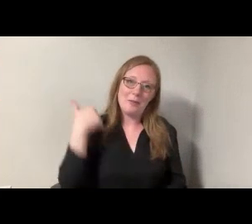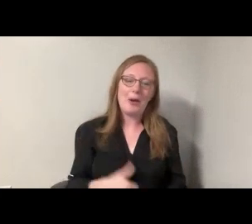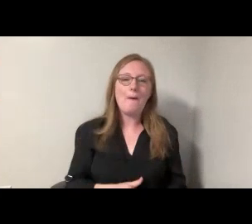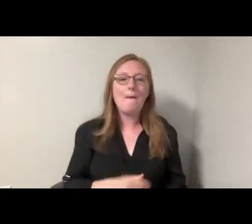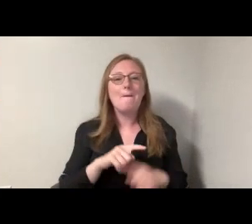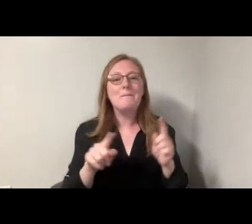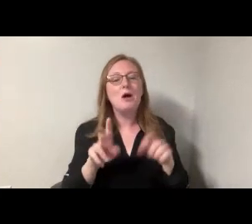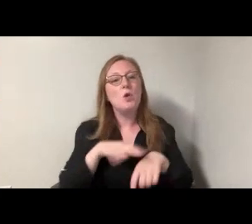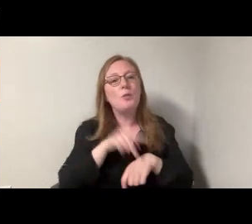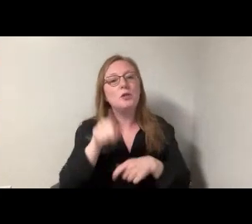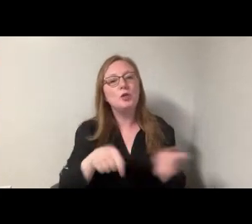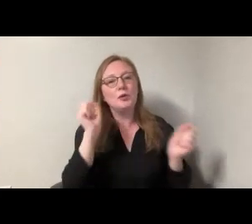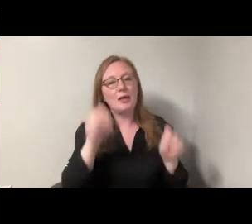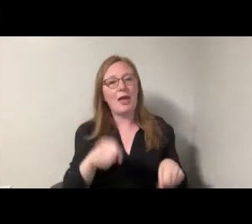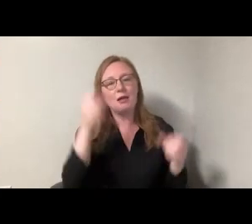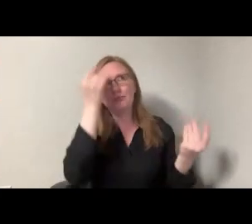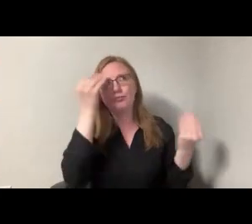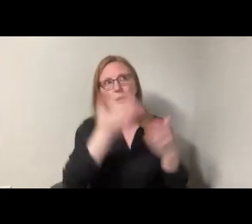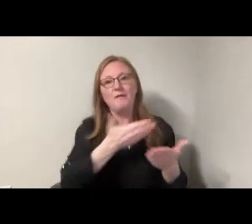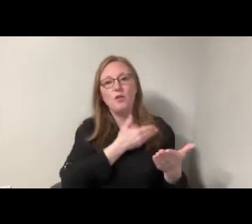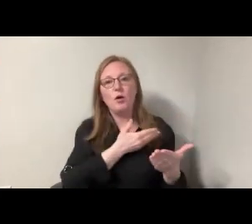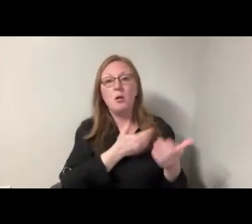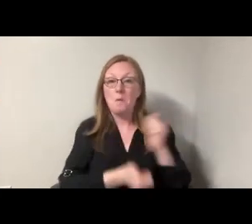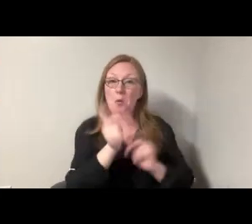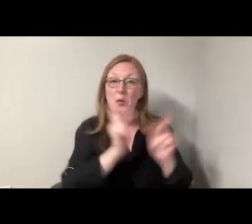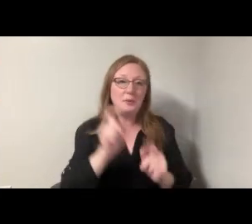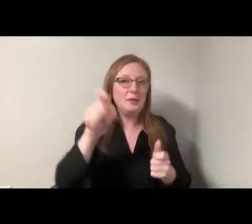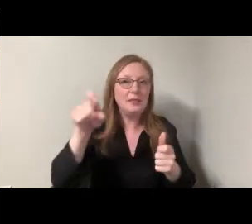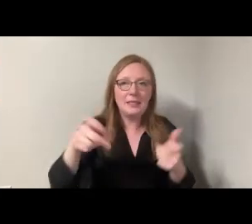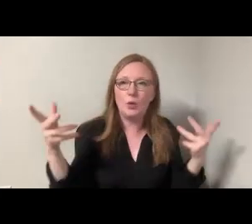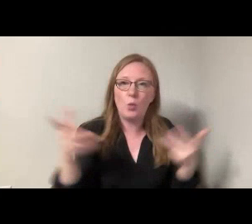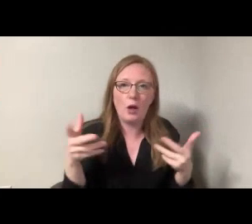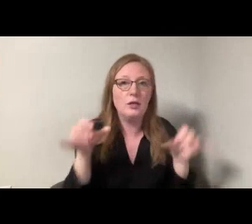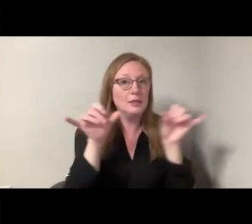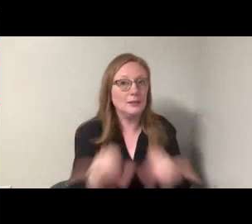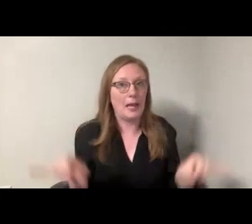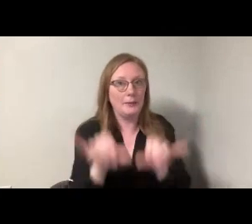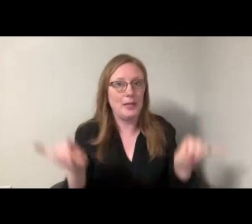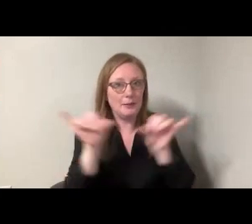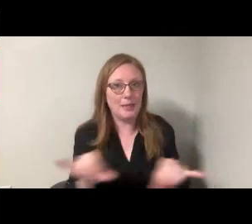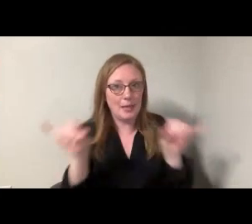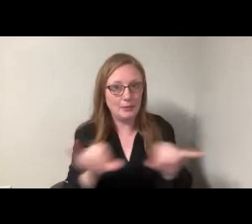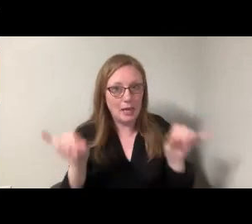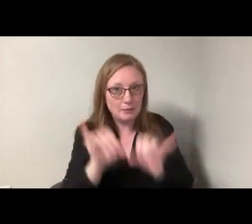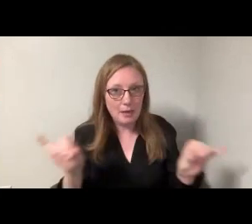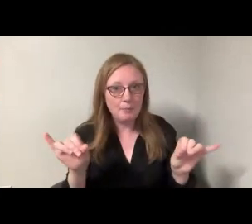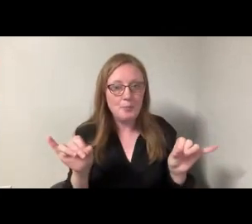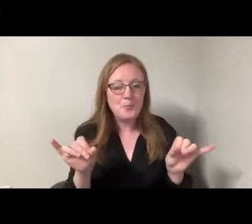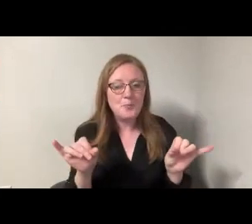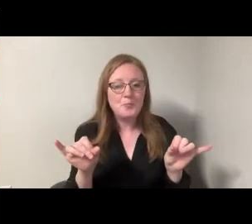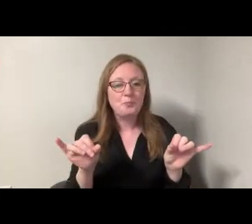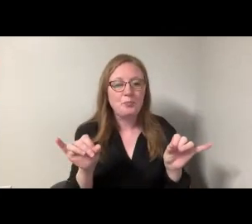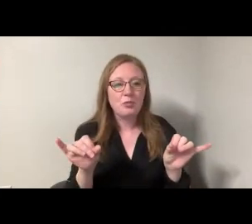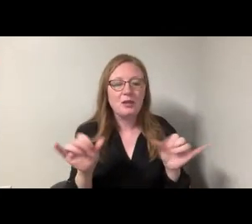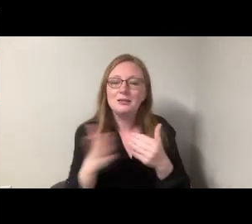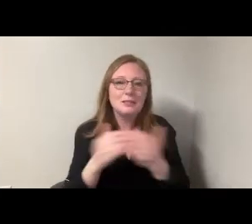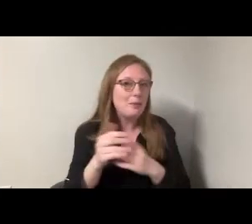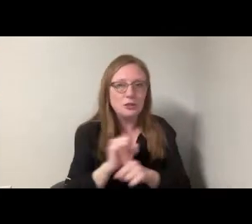normally you're going to, most people need the same items in mass care. So what you want to do is try